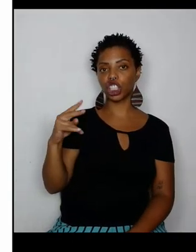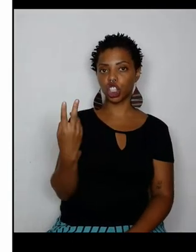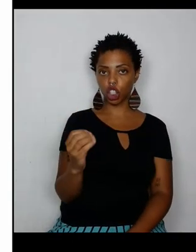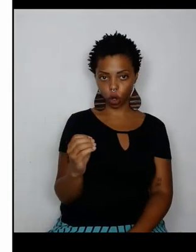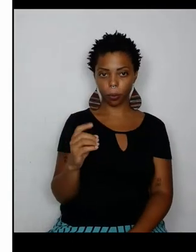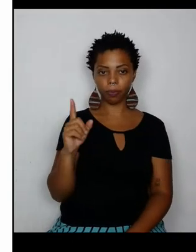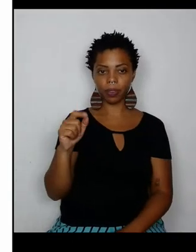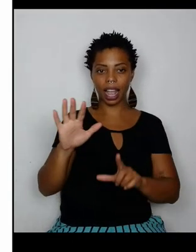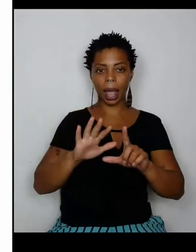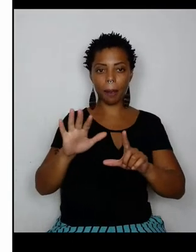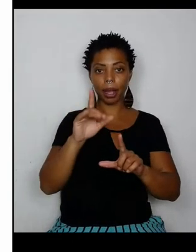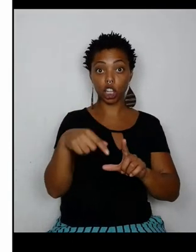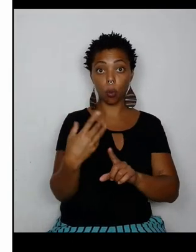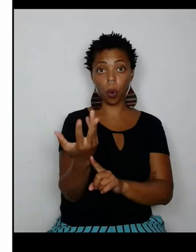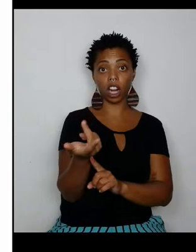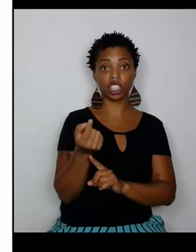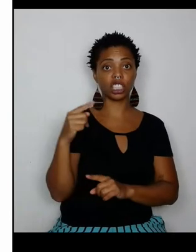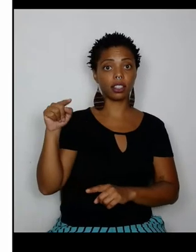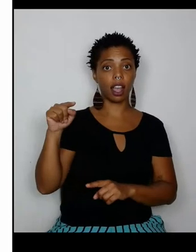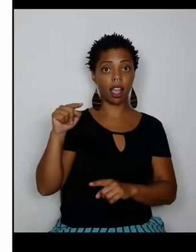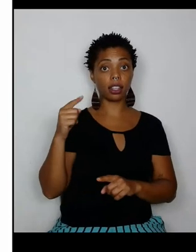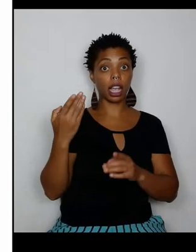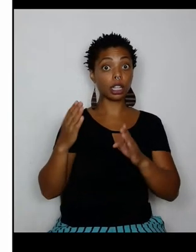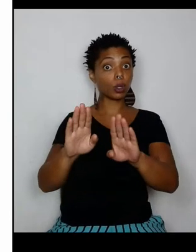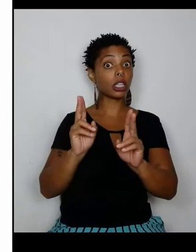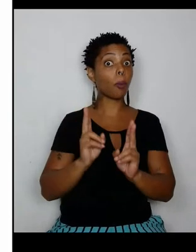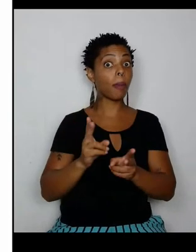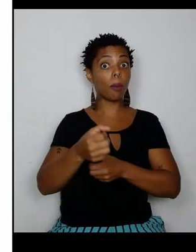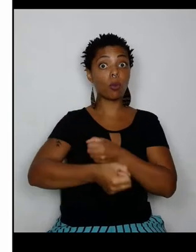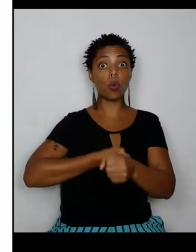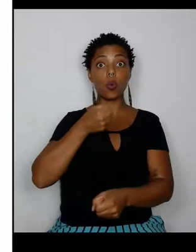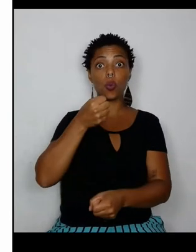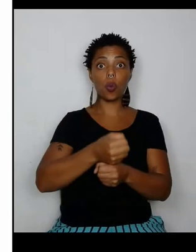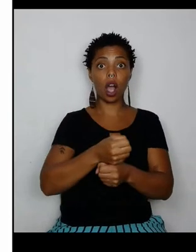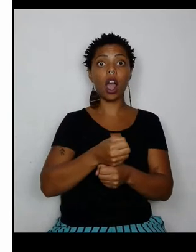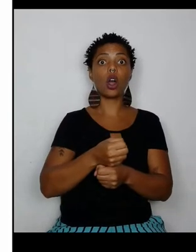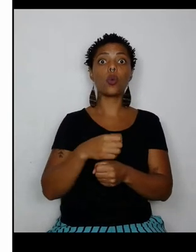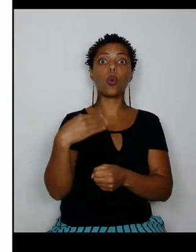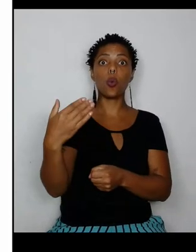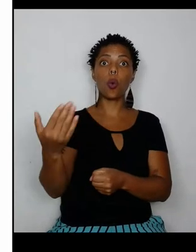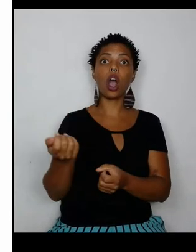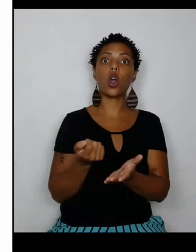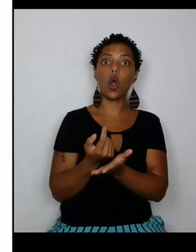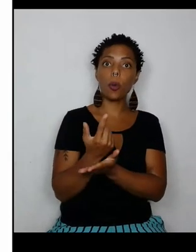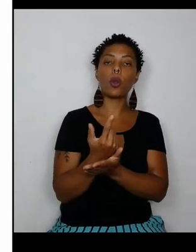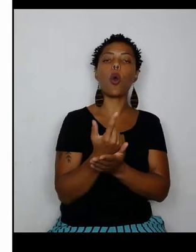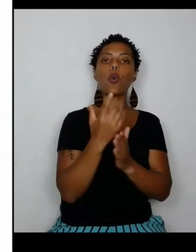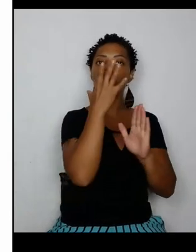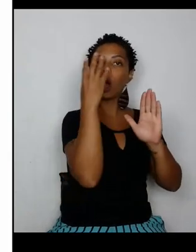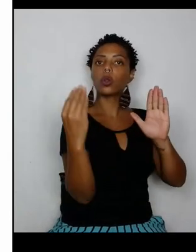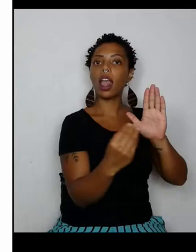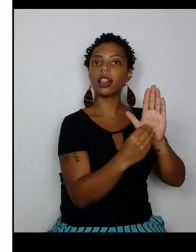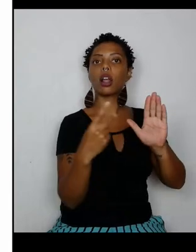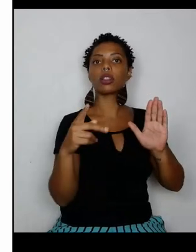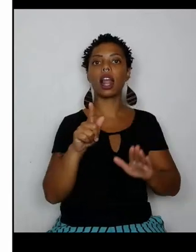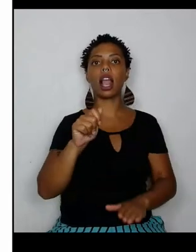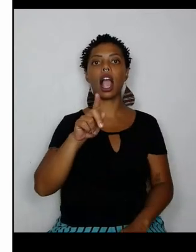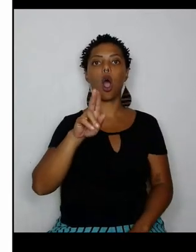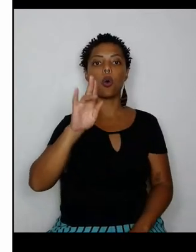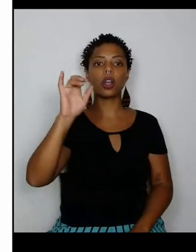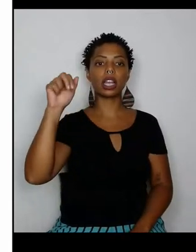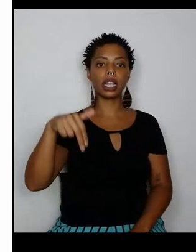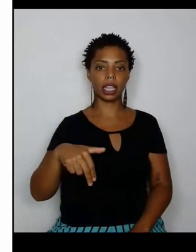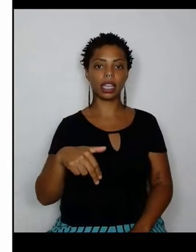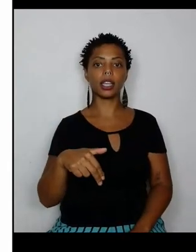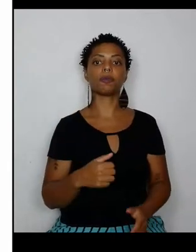agostinho batista de freitas is one of those artists the exhibition took place in the same year gogan's self-portrait was